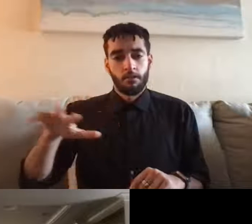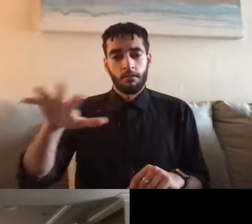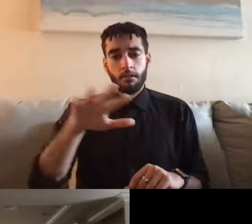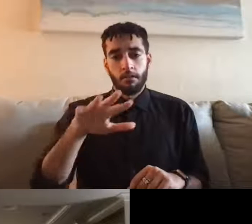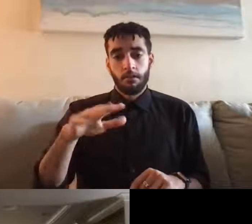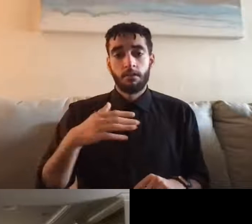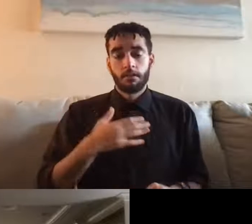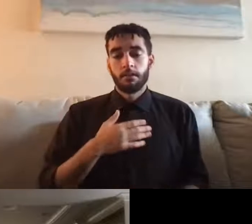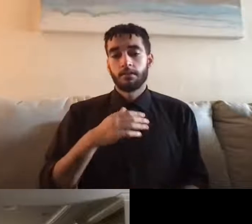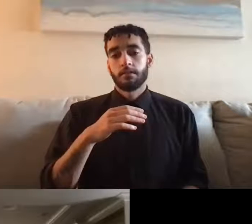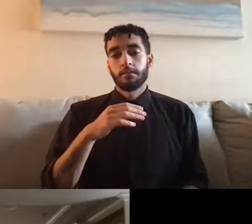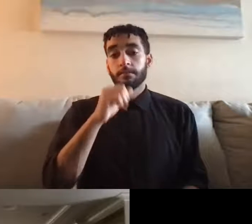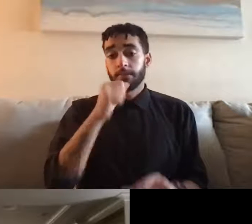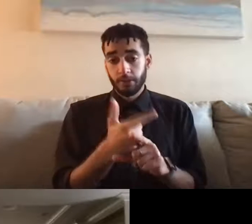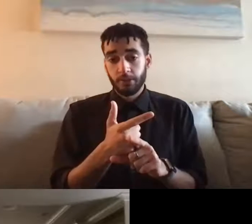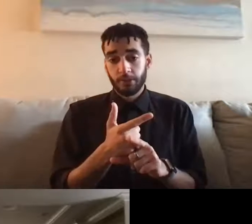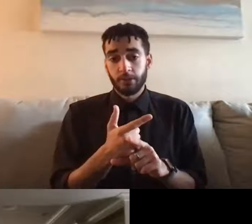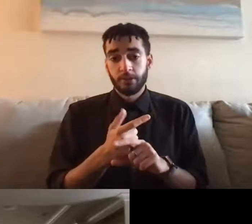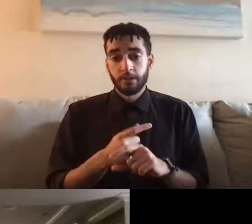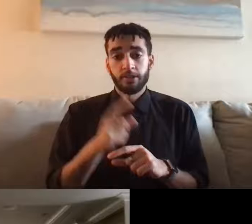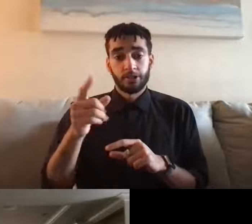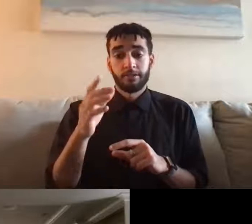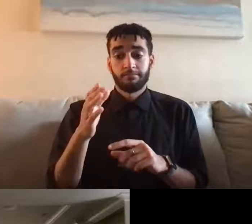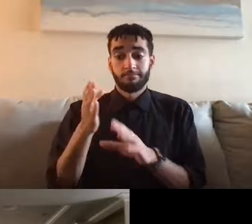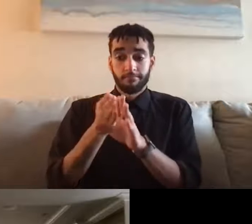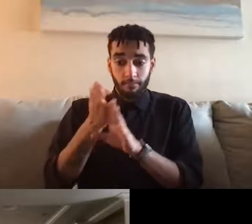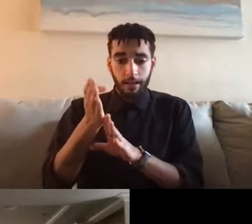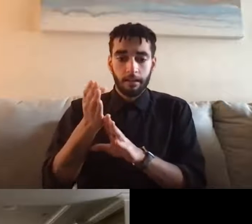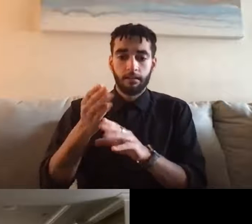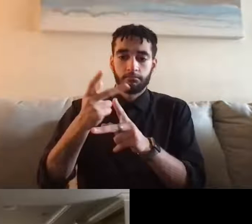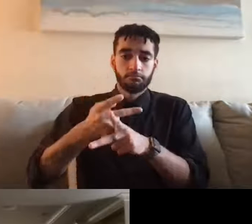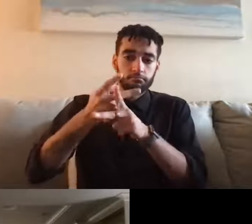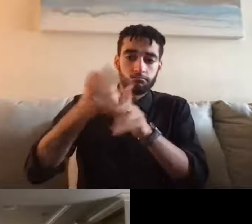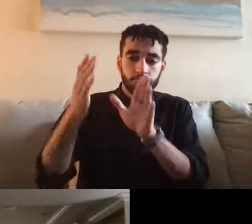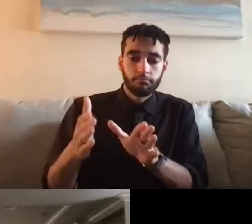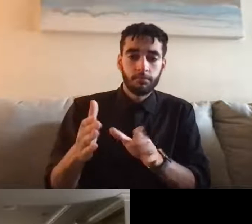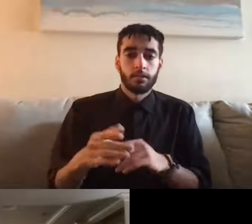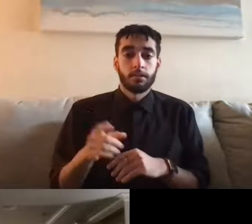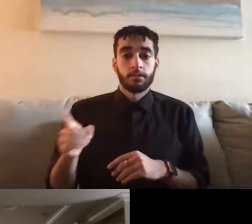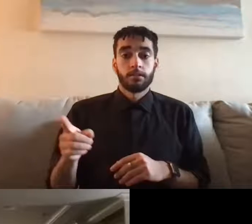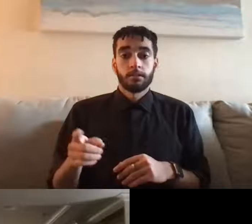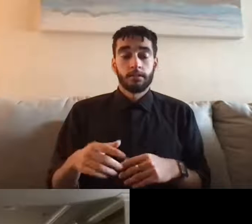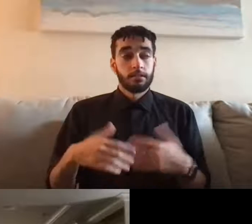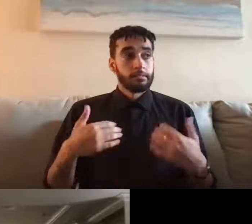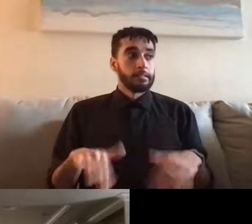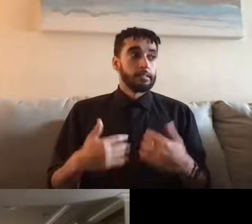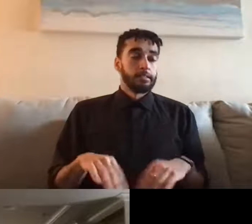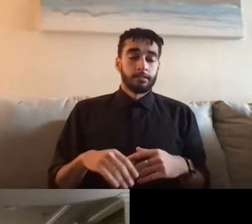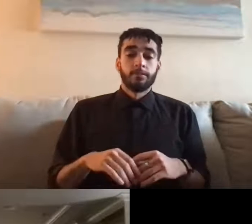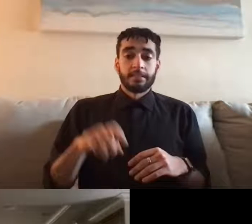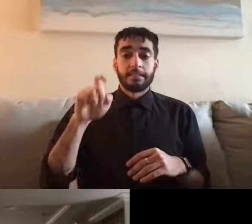my sister, who was the primary caregiver, really received a much needed,